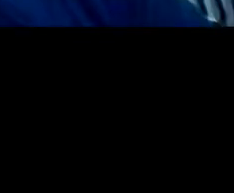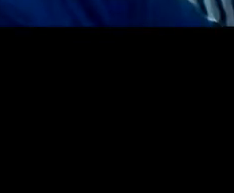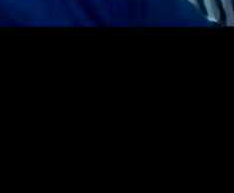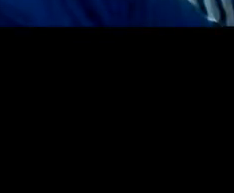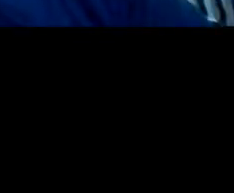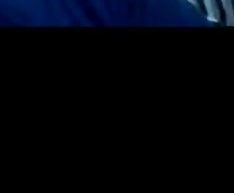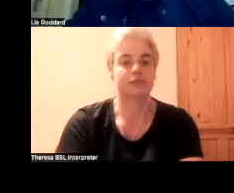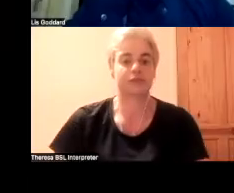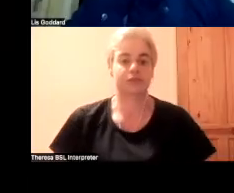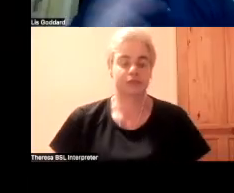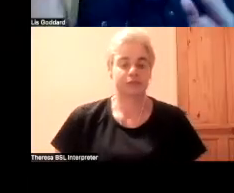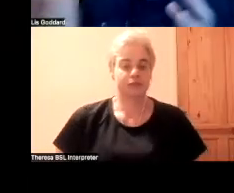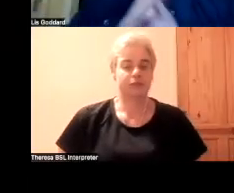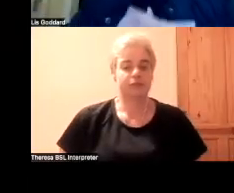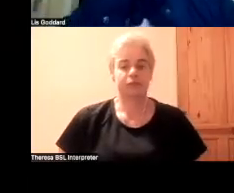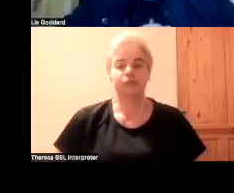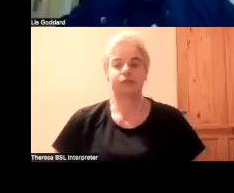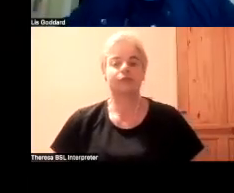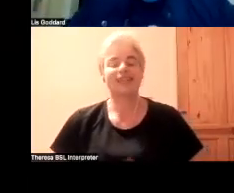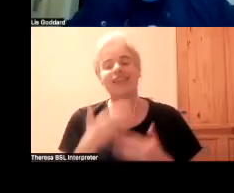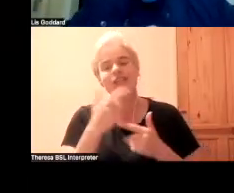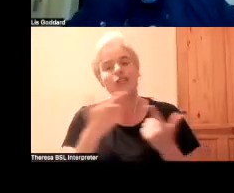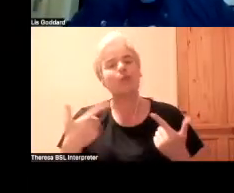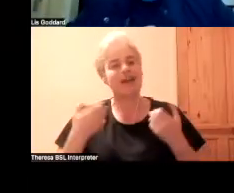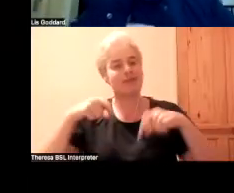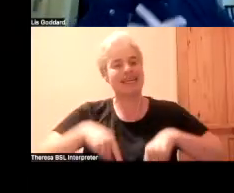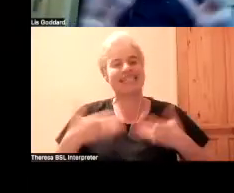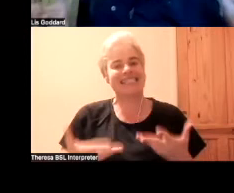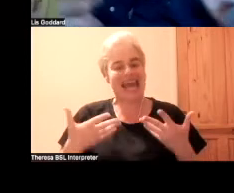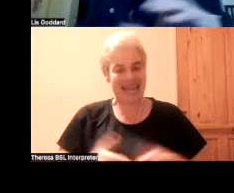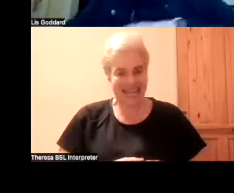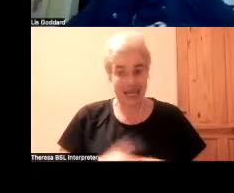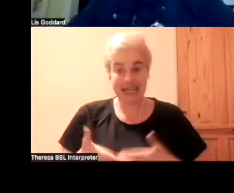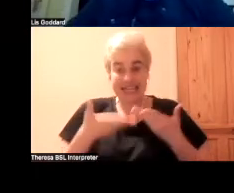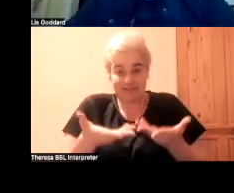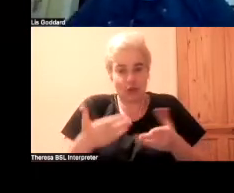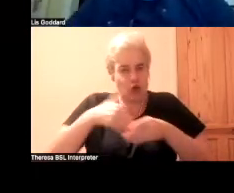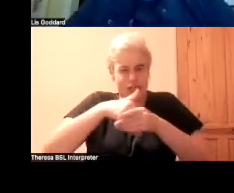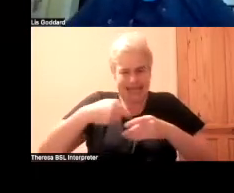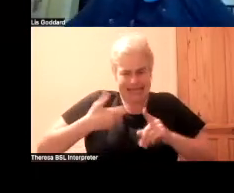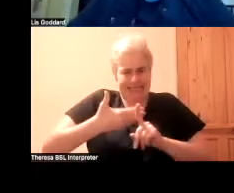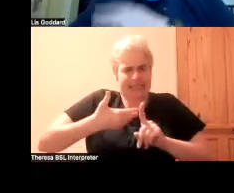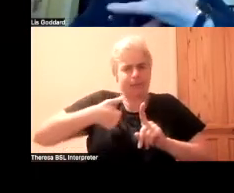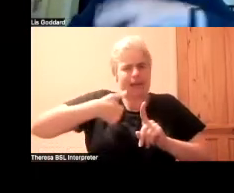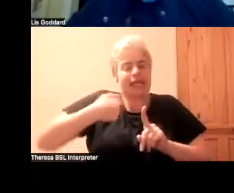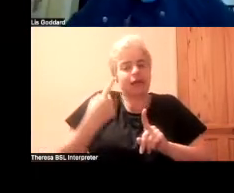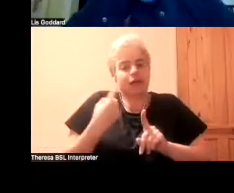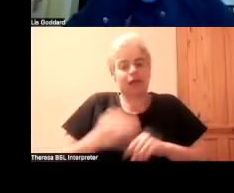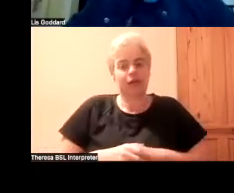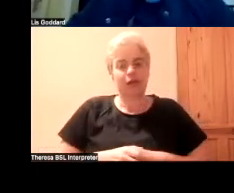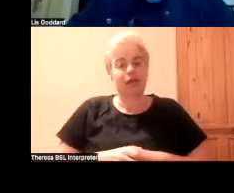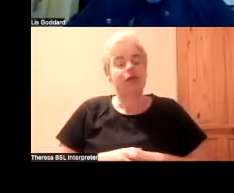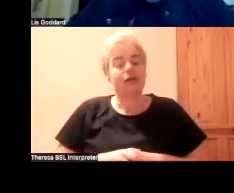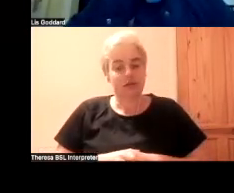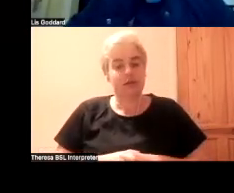my screen. So thank you so much for having me today. And just to give you some context, I am, as Mike said,